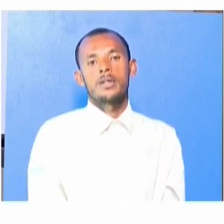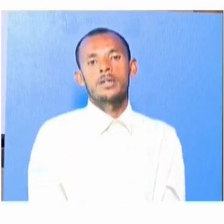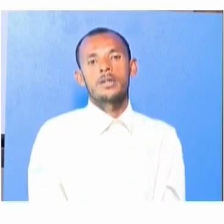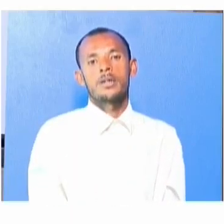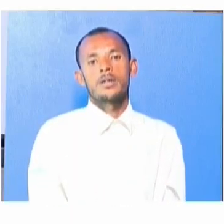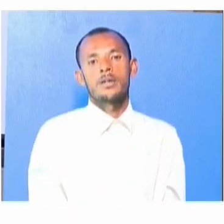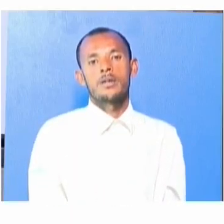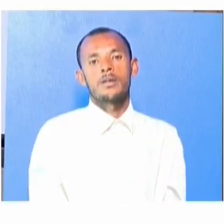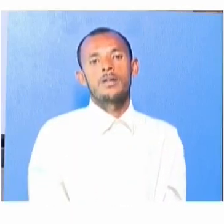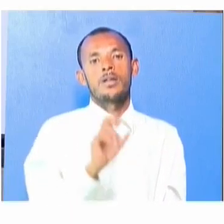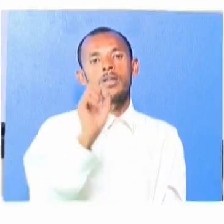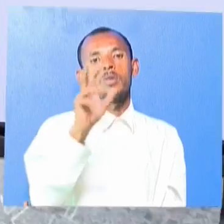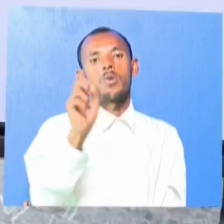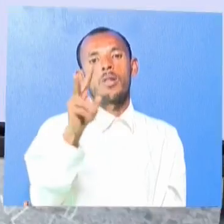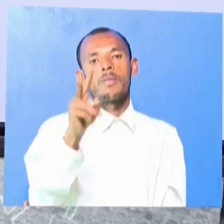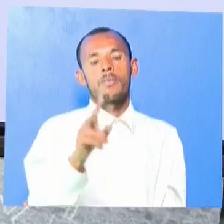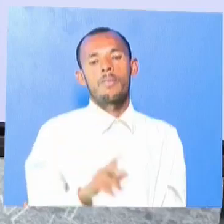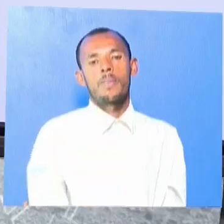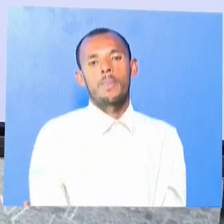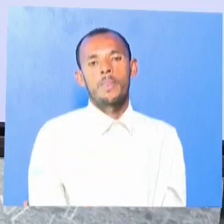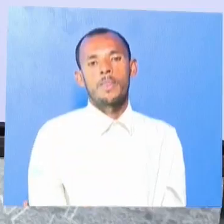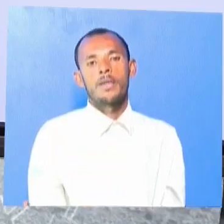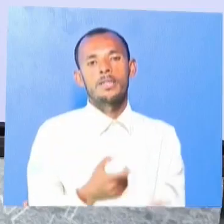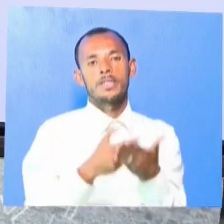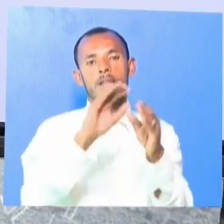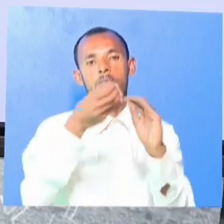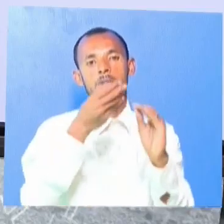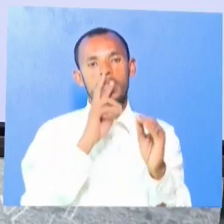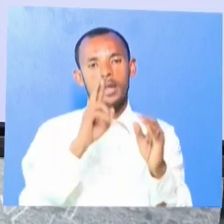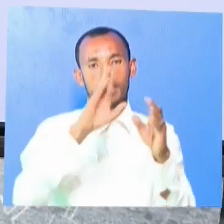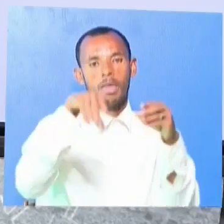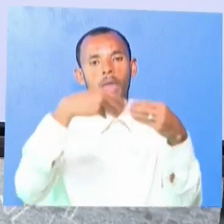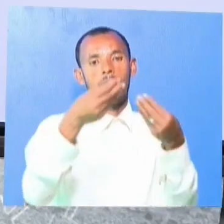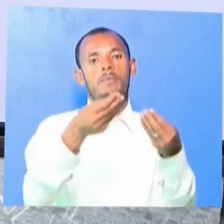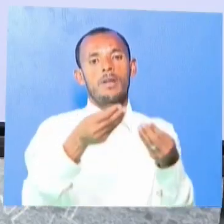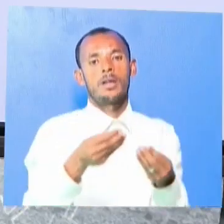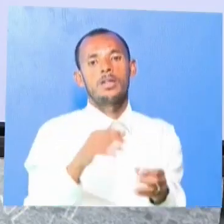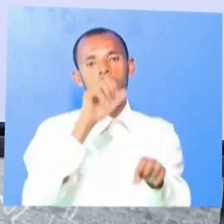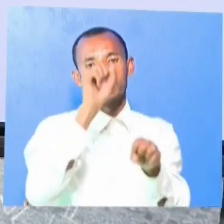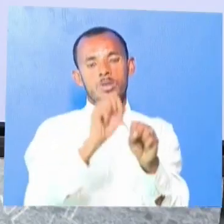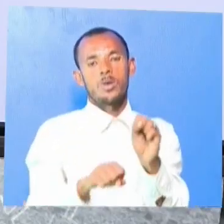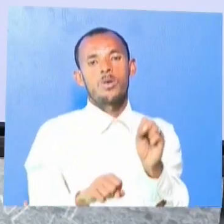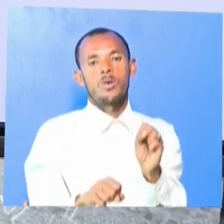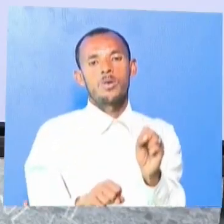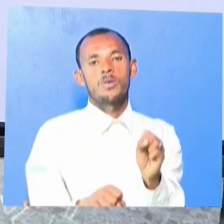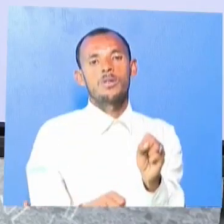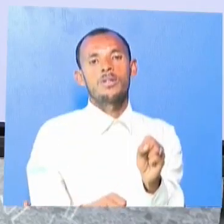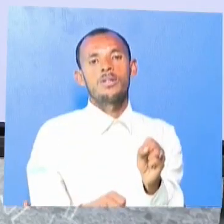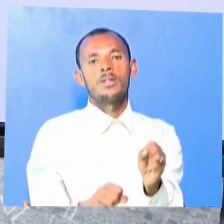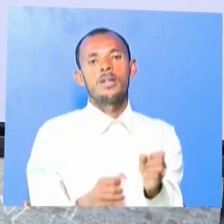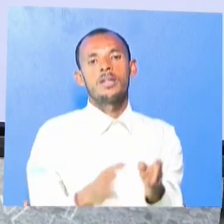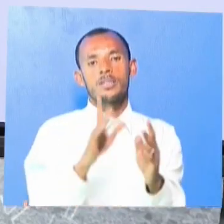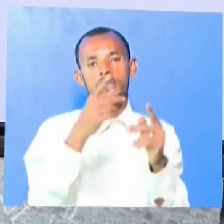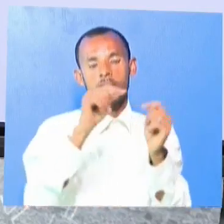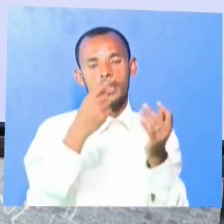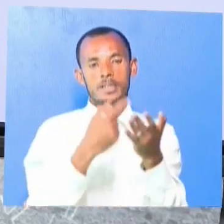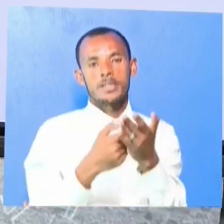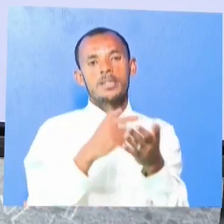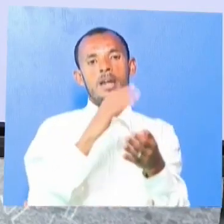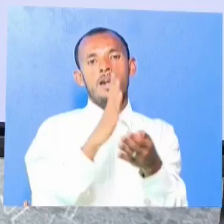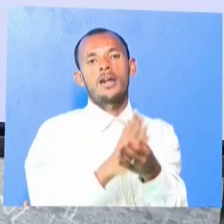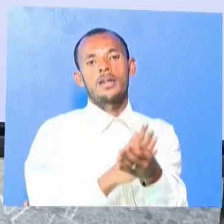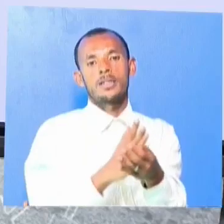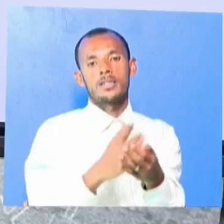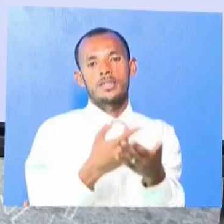and 12. These numbers are given. So let's try to arrange this